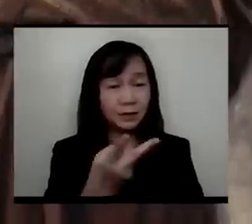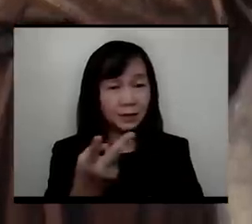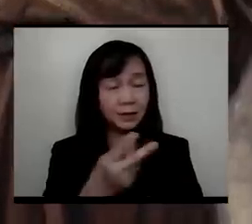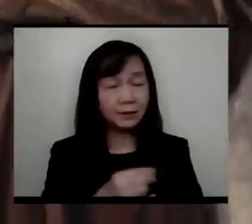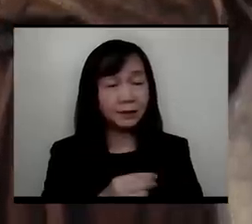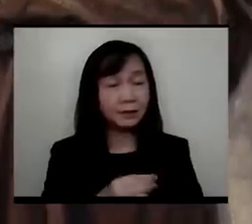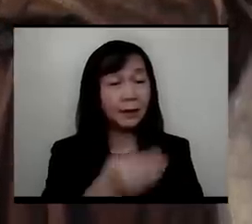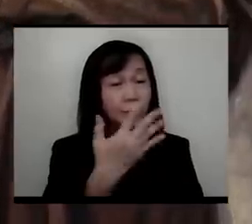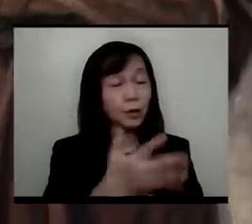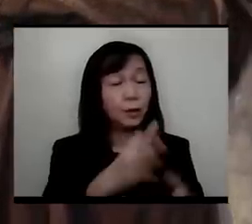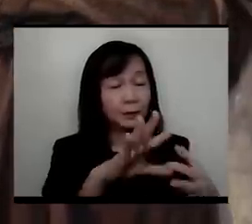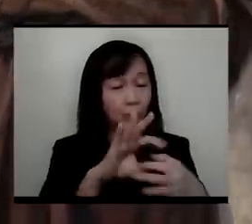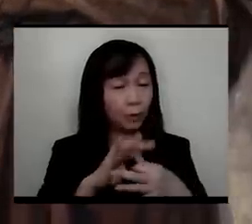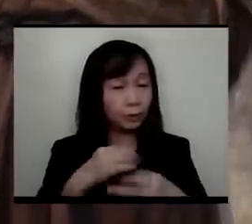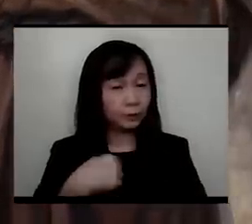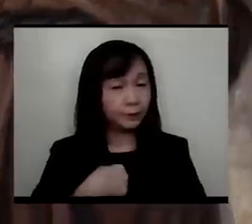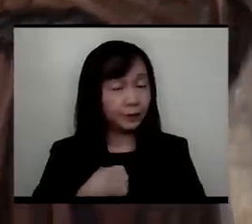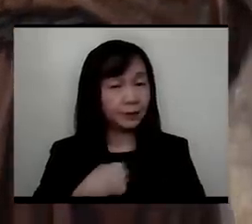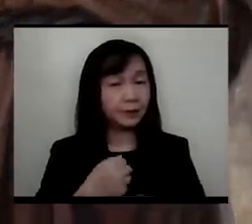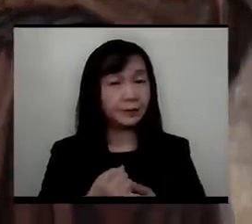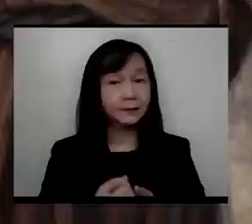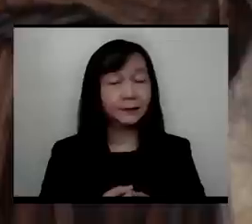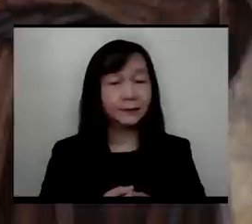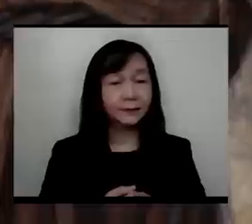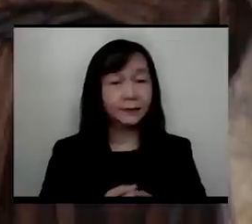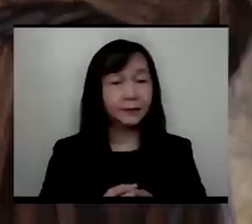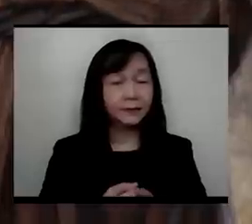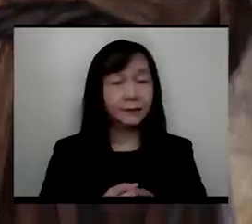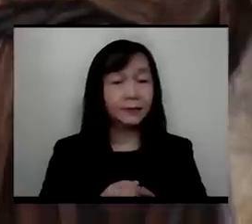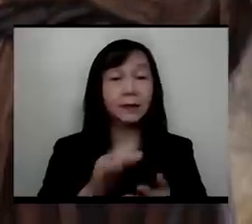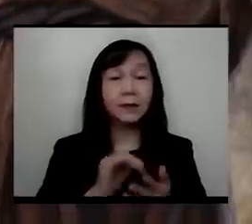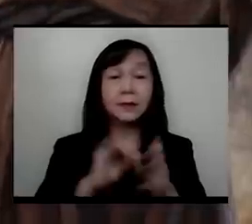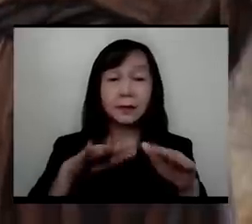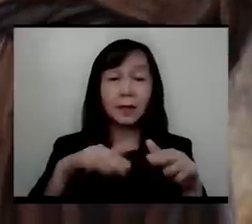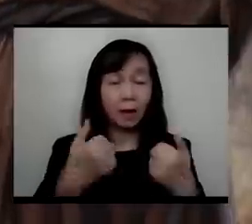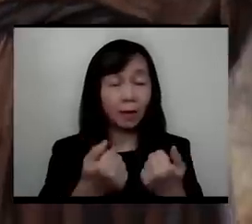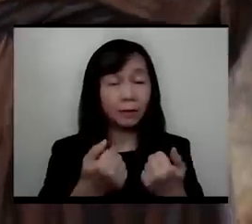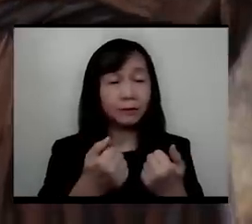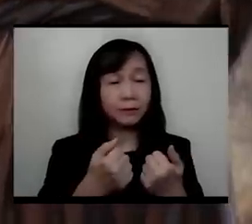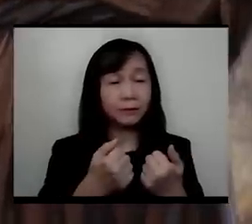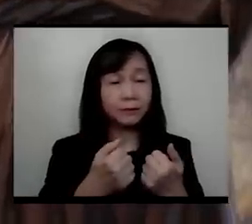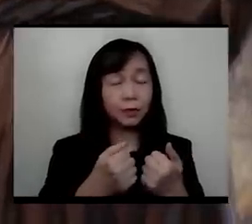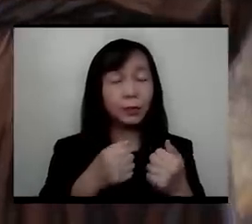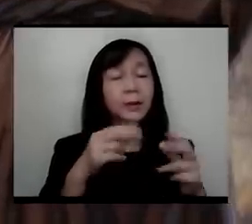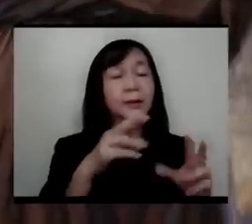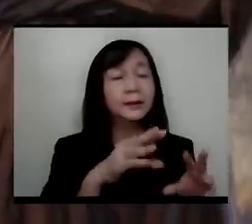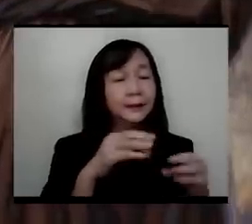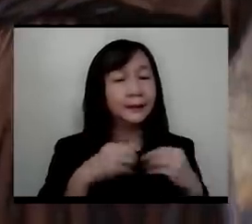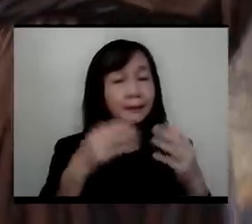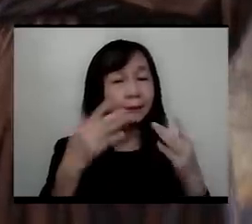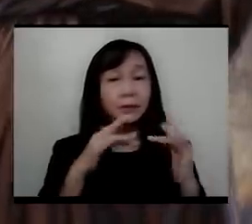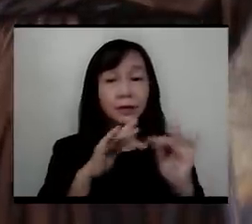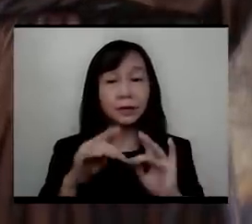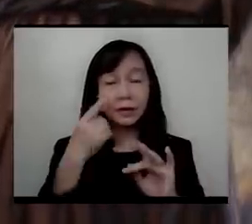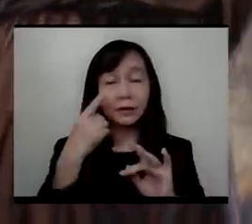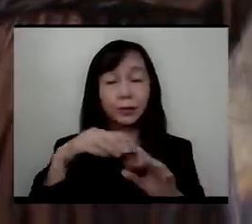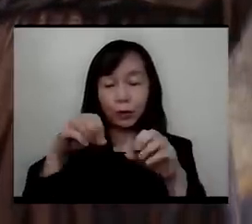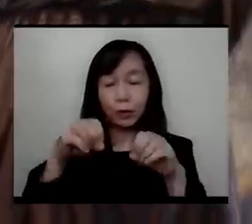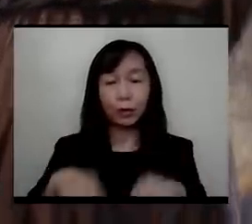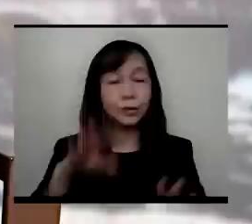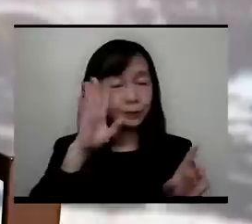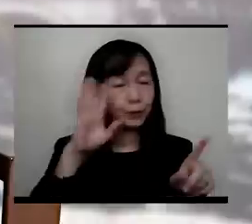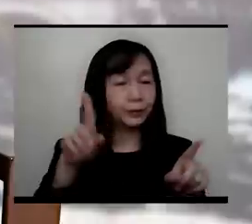belong to me That's how You will recover mercy For your lost brother